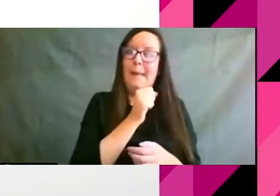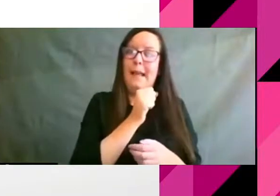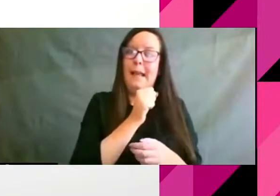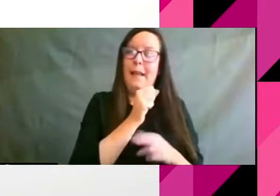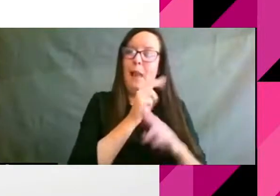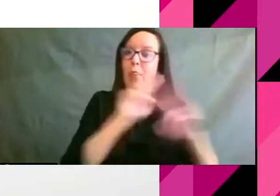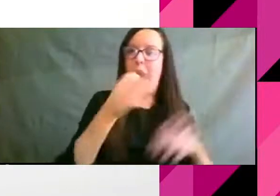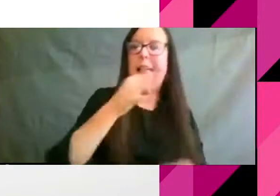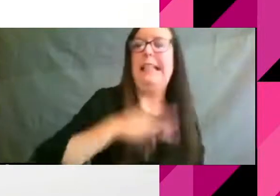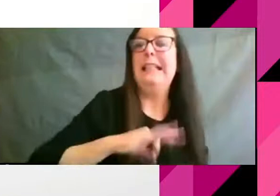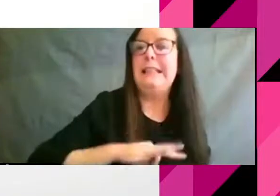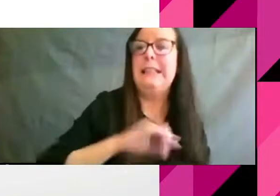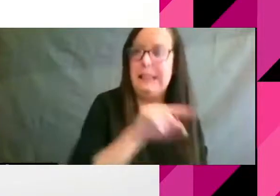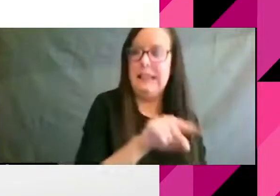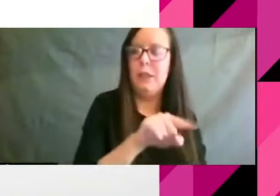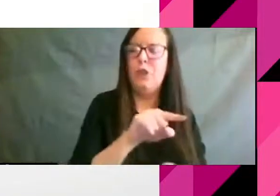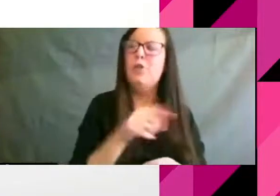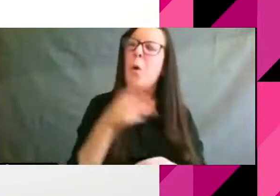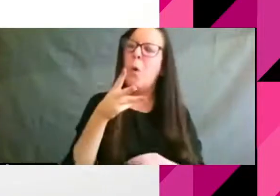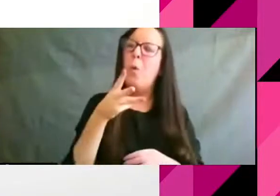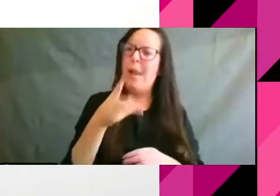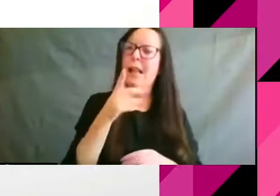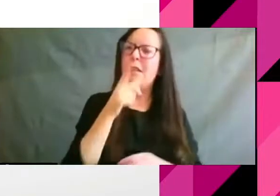and we will discuss this further,